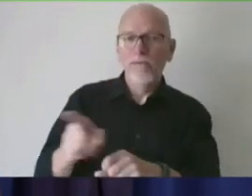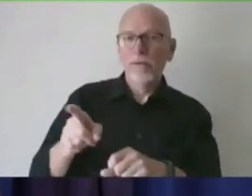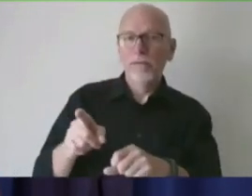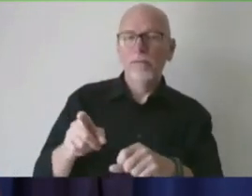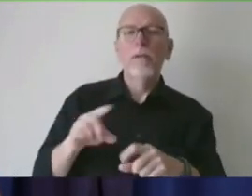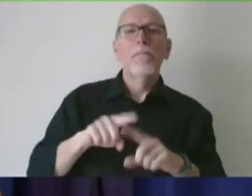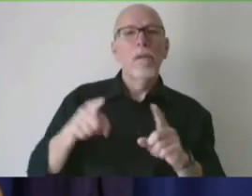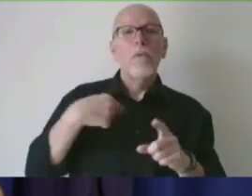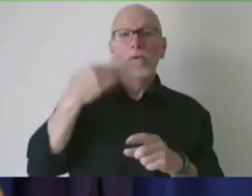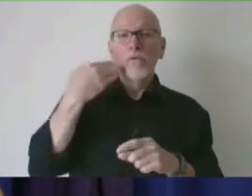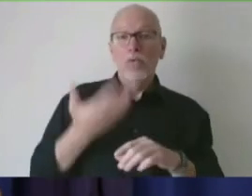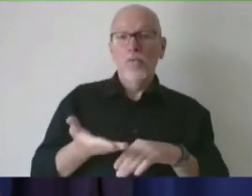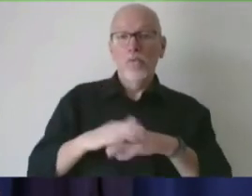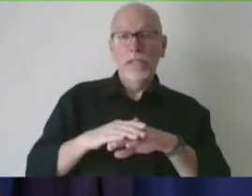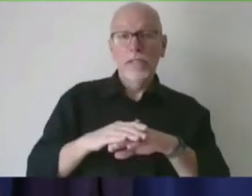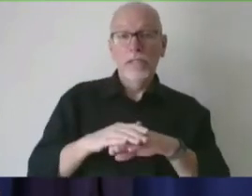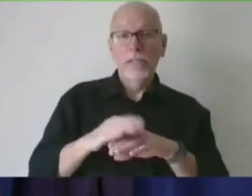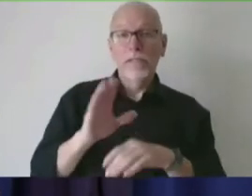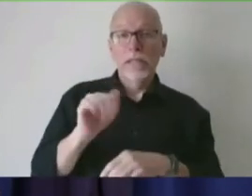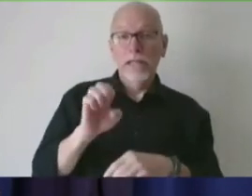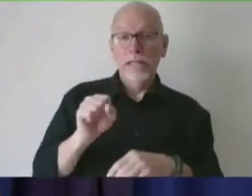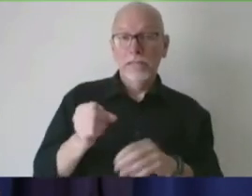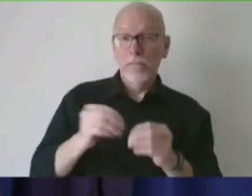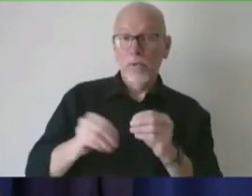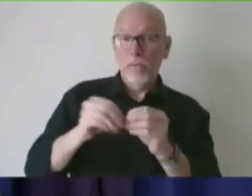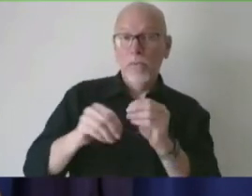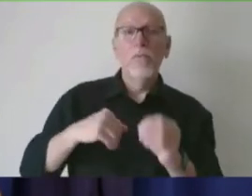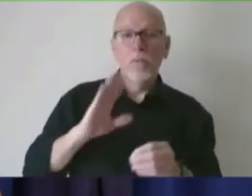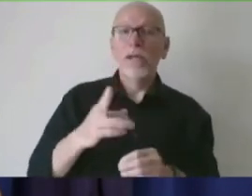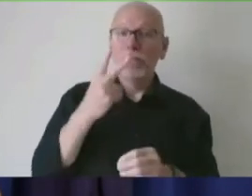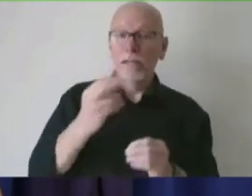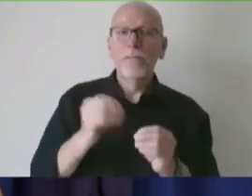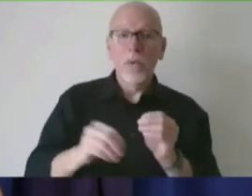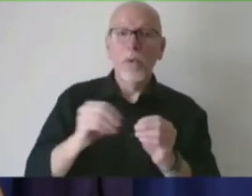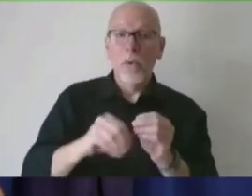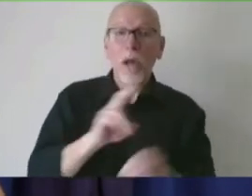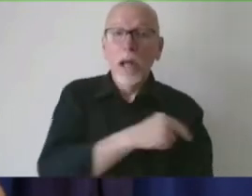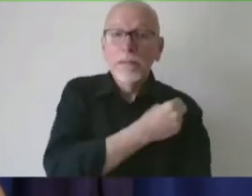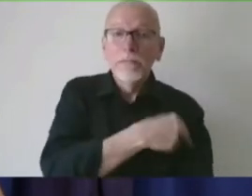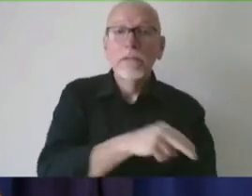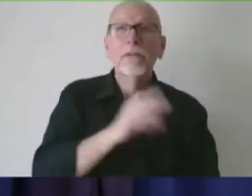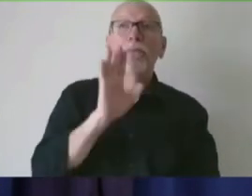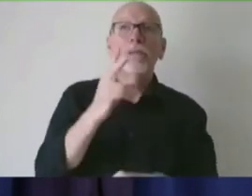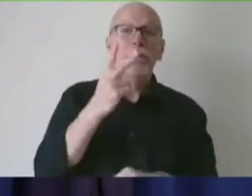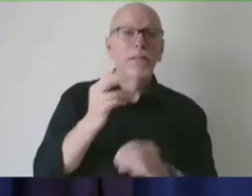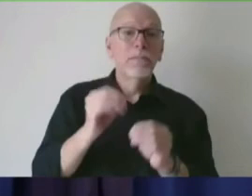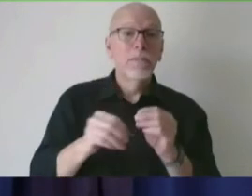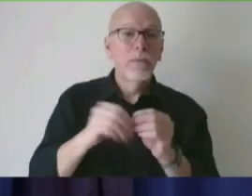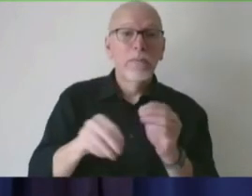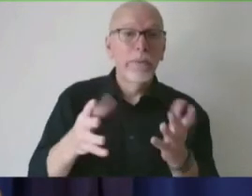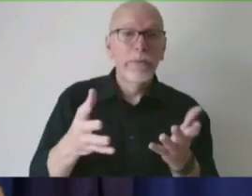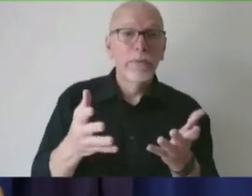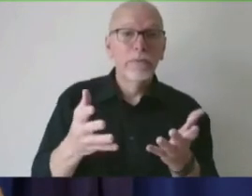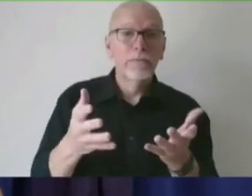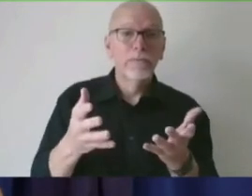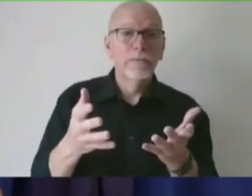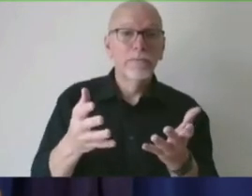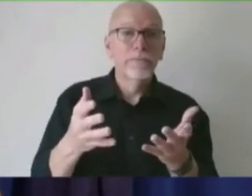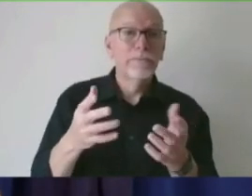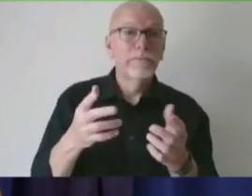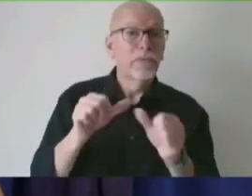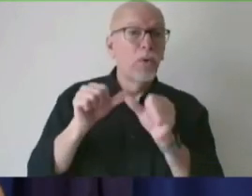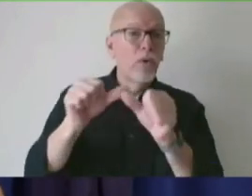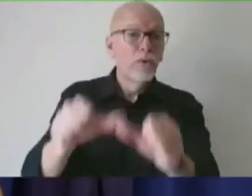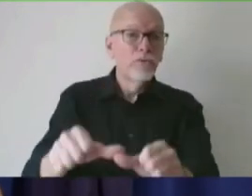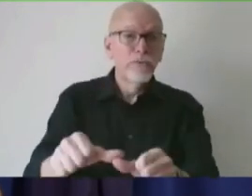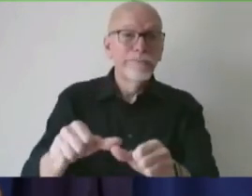again, with the increase in cases, we'll see more cases, more hospitalizations, and of course, would expect to see the same long-term outcomes as